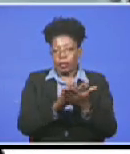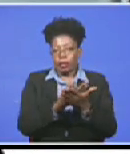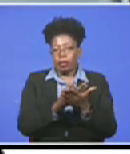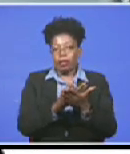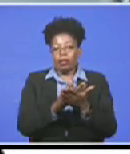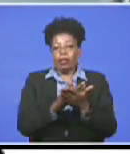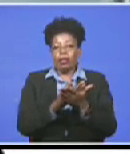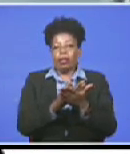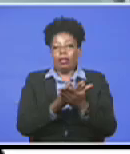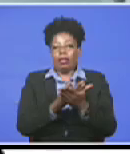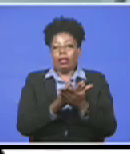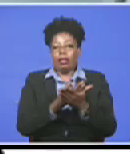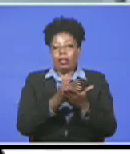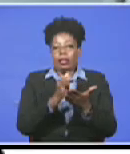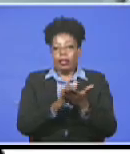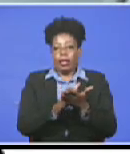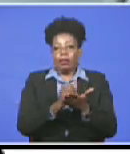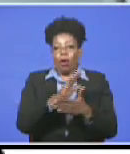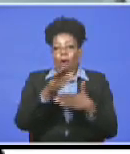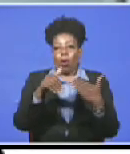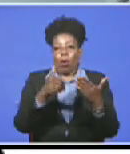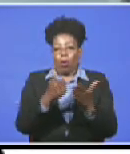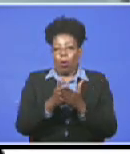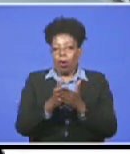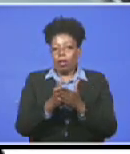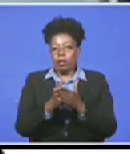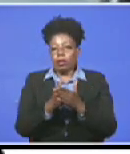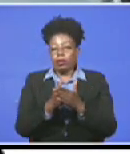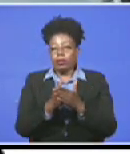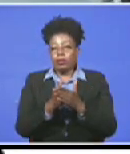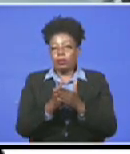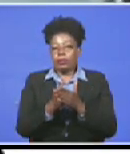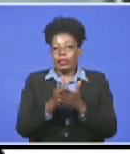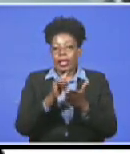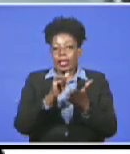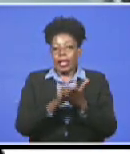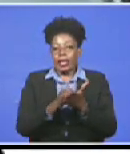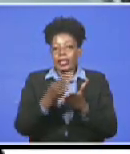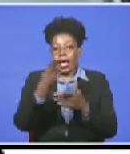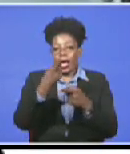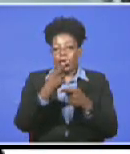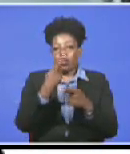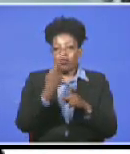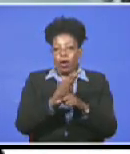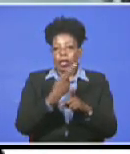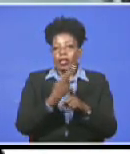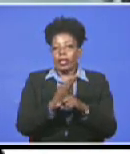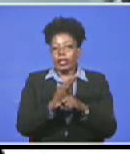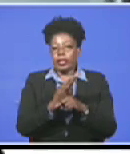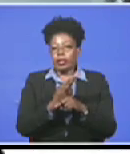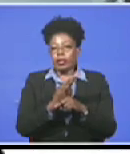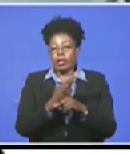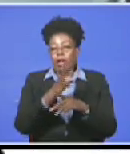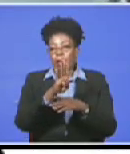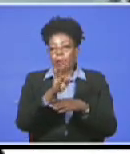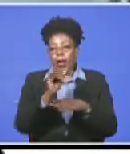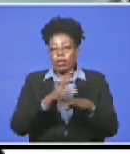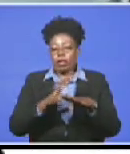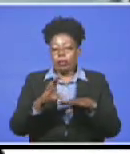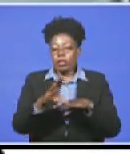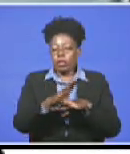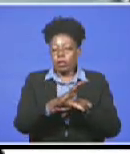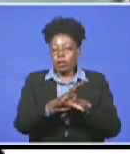retail fund that caters to all and sundry. That is highly regulated by the Securities Commission